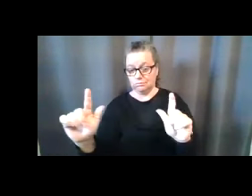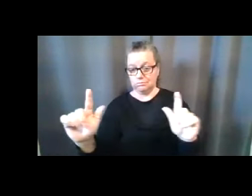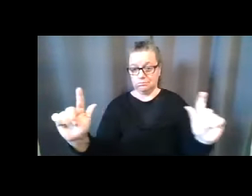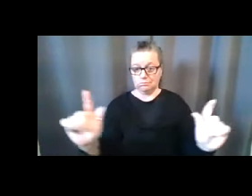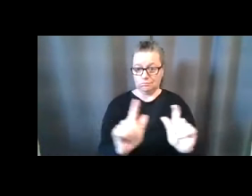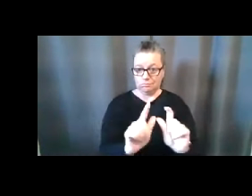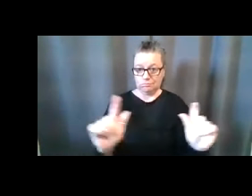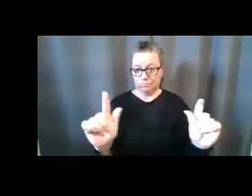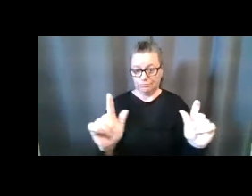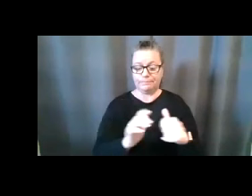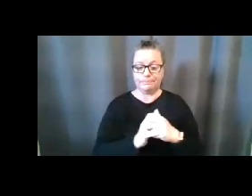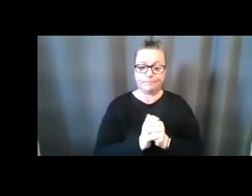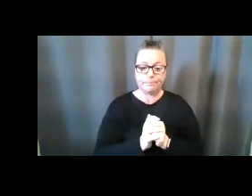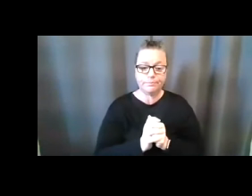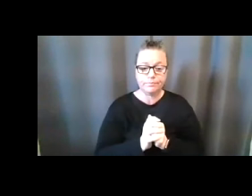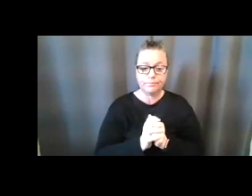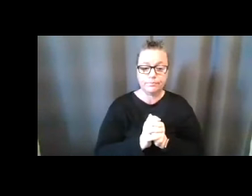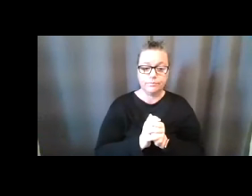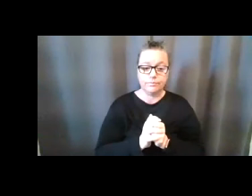the presentation today.